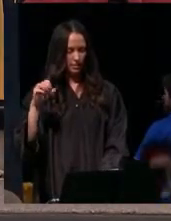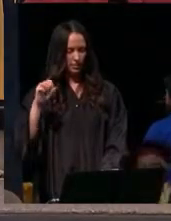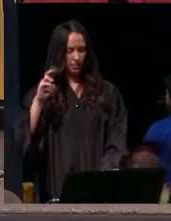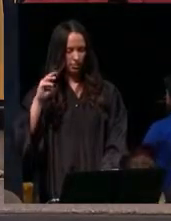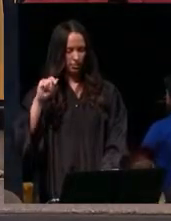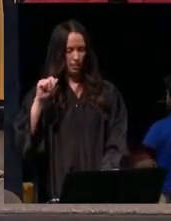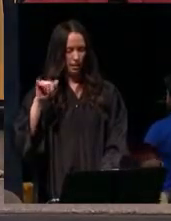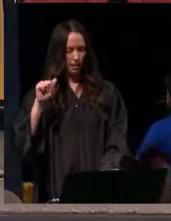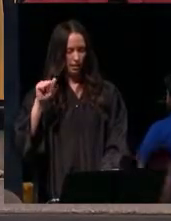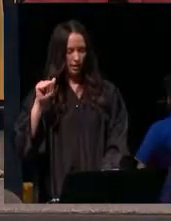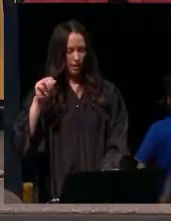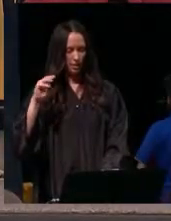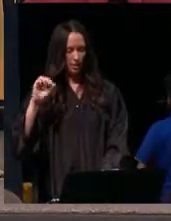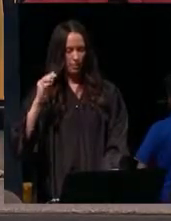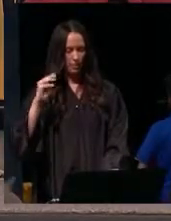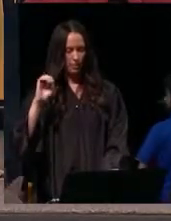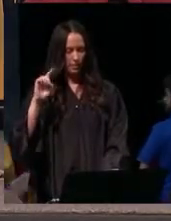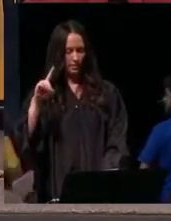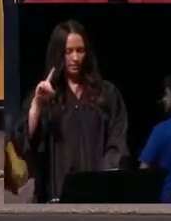Sumaya Mohammed.